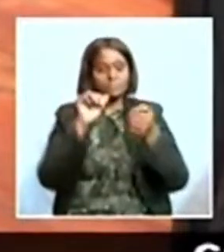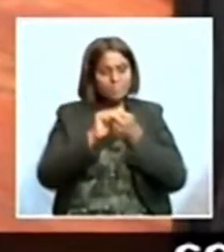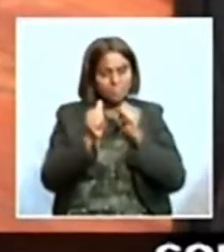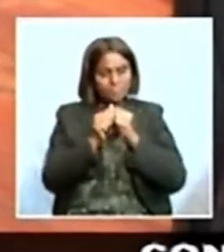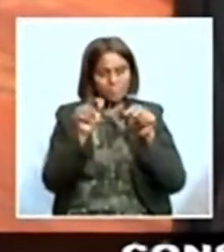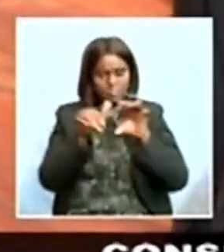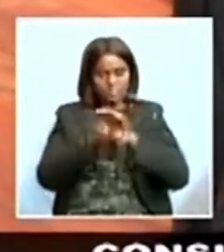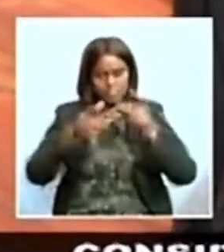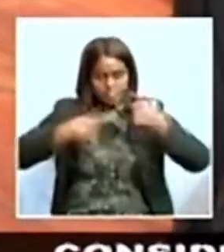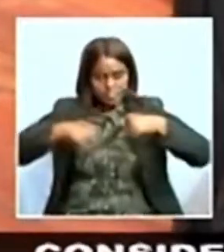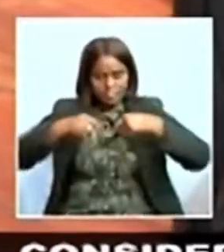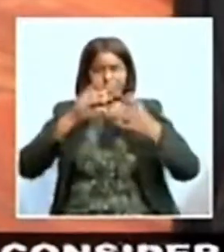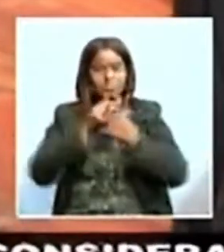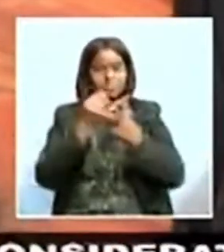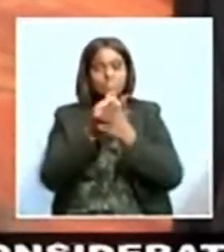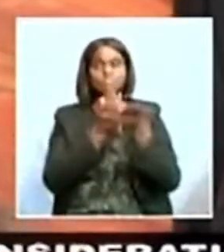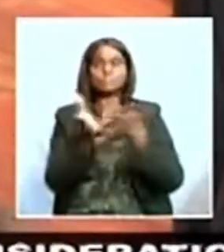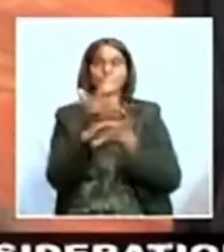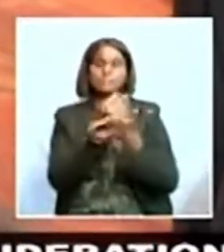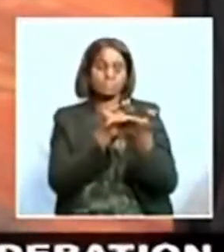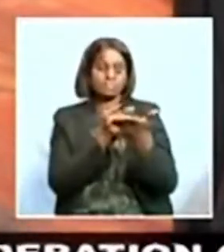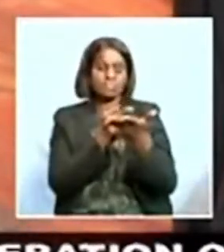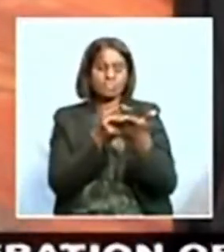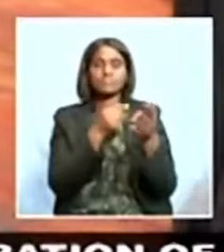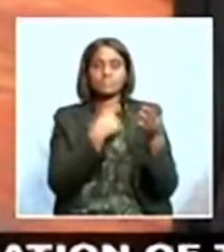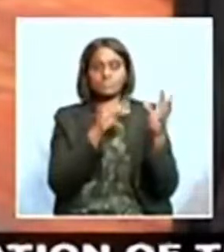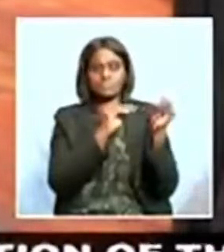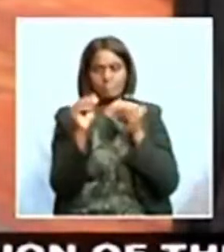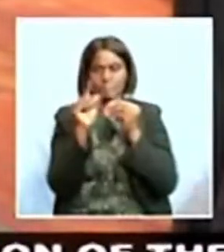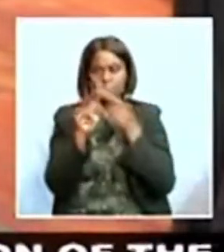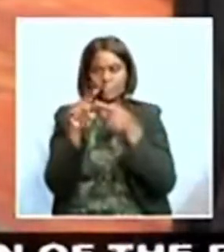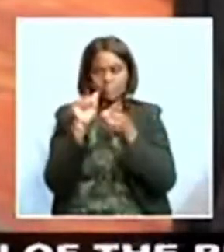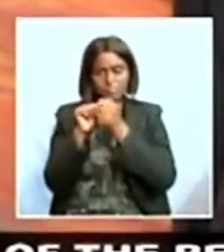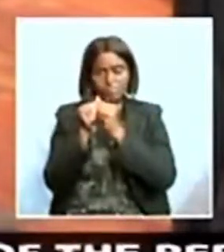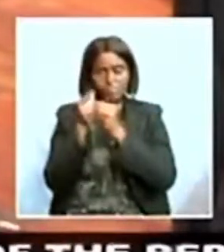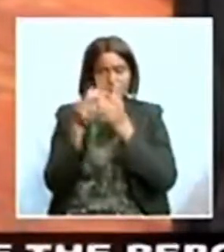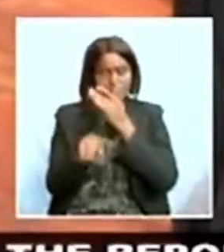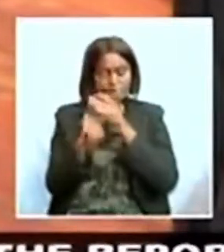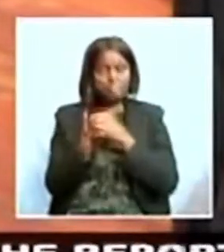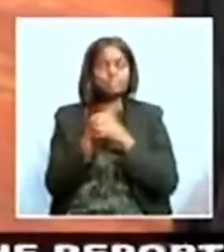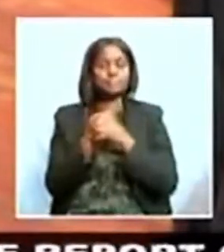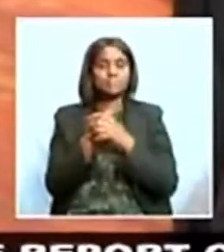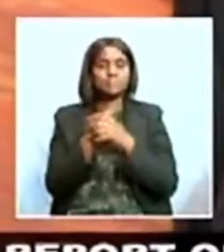and projects and ensure expenditure within the financial year.